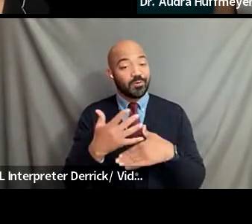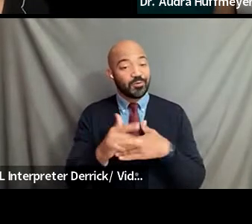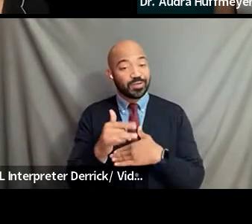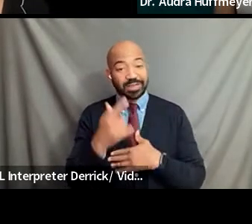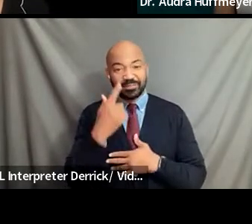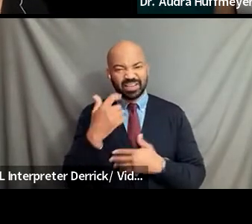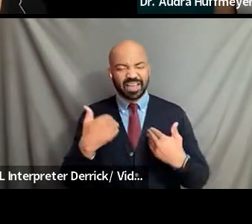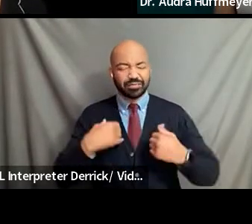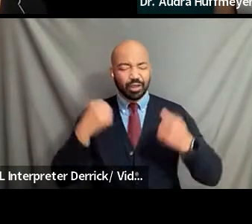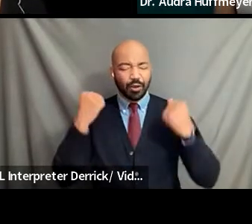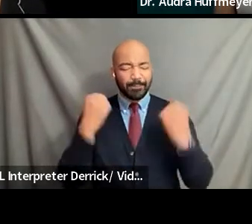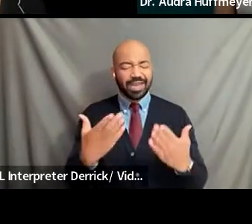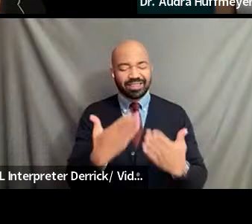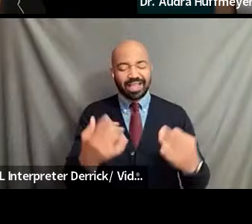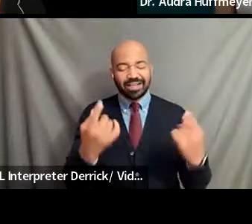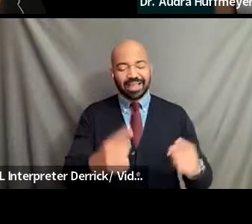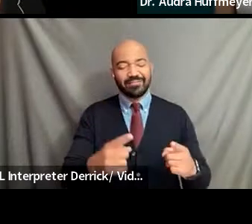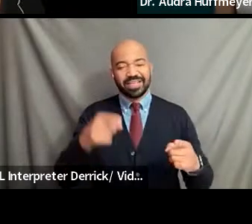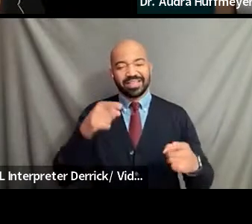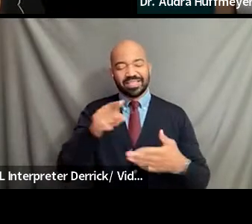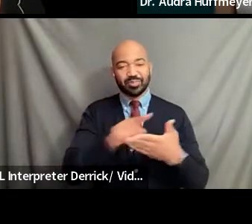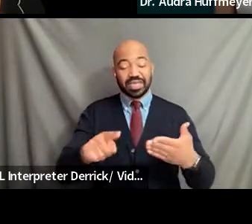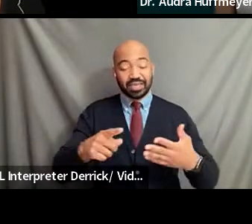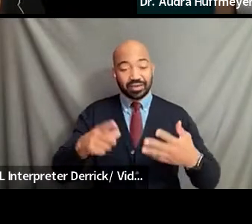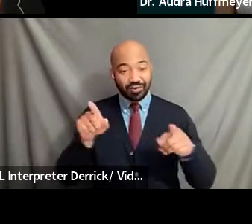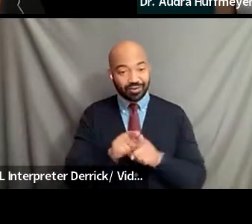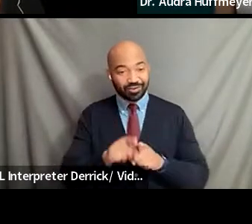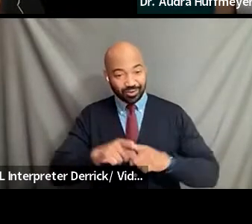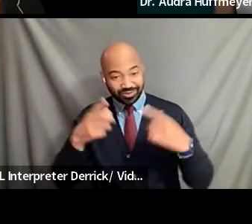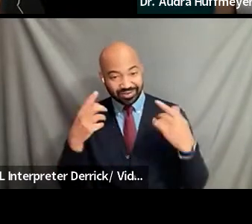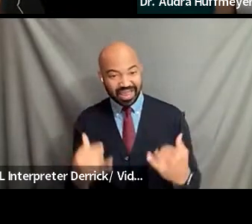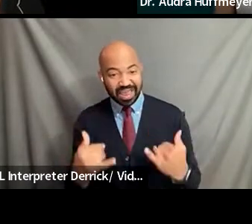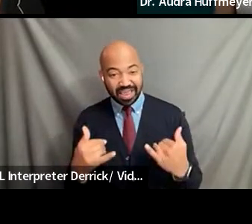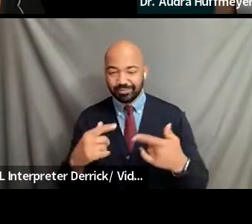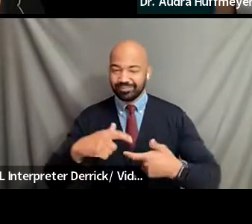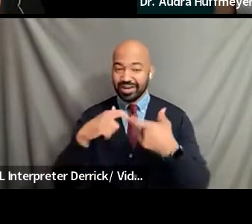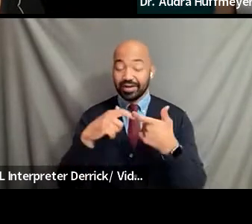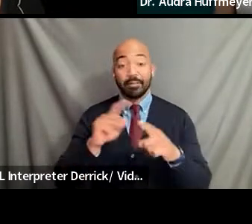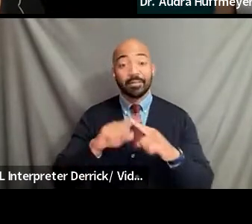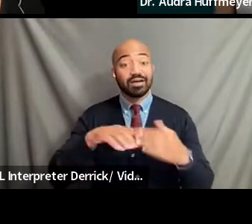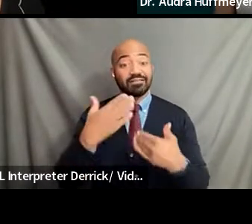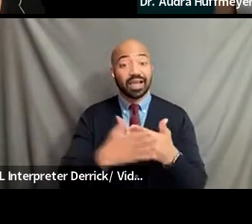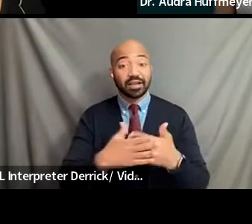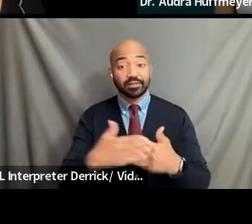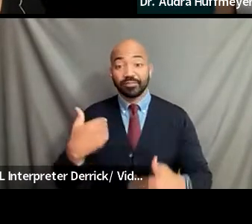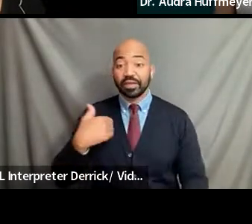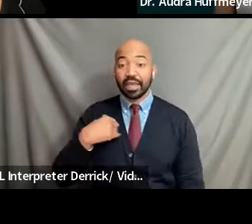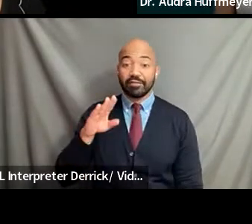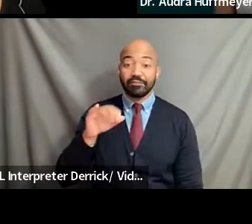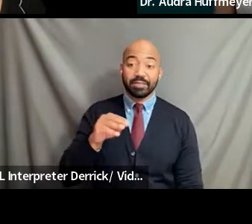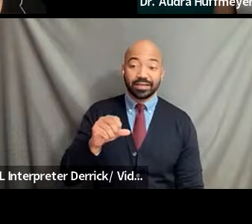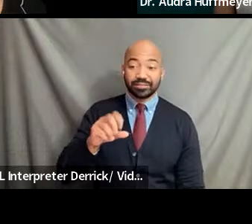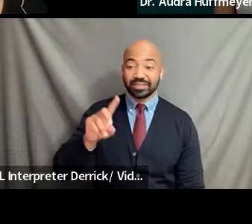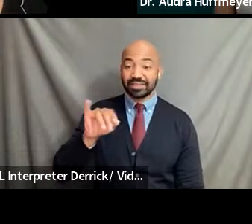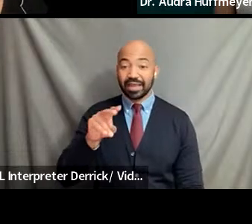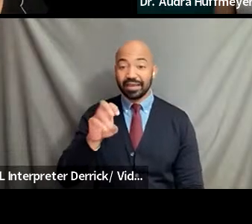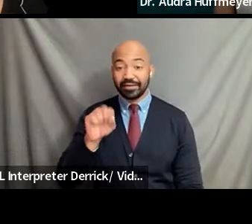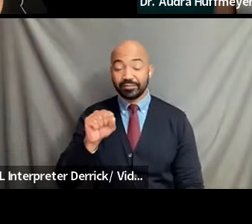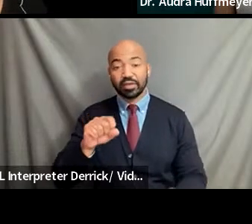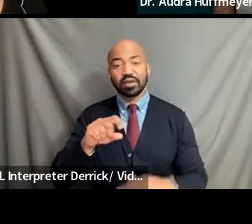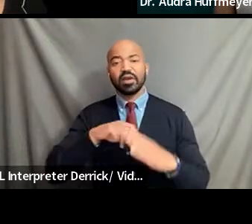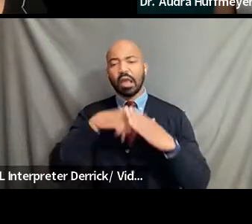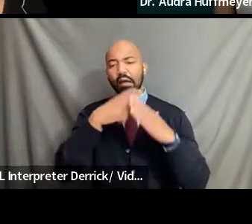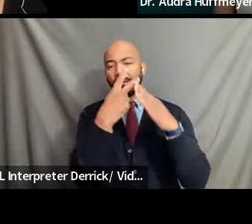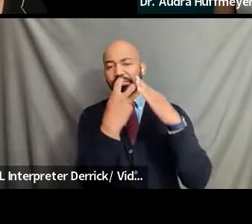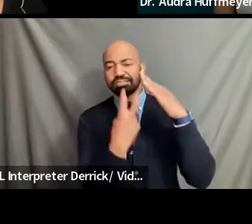on this week and this day, so we can take a little break. But next up, we have our BIMS dives into ocean funding,